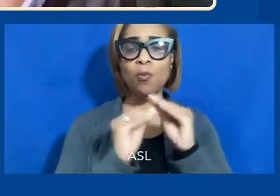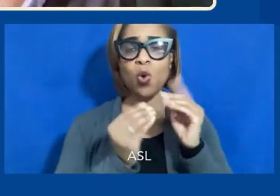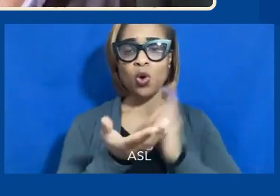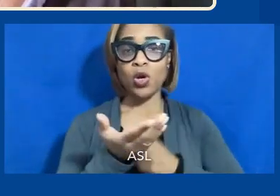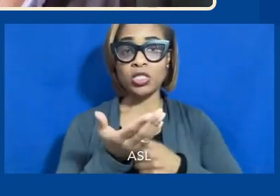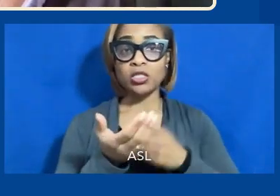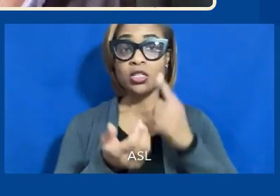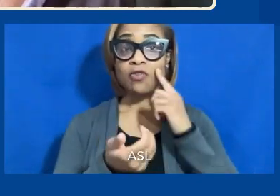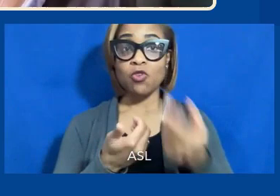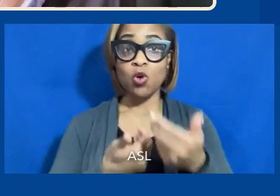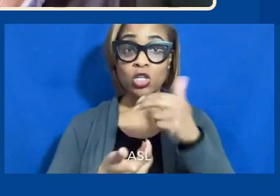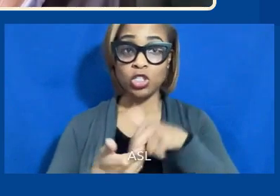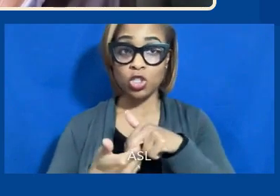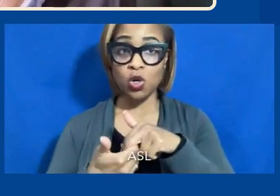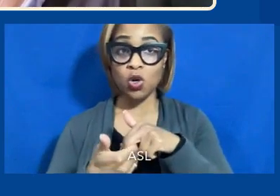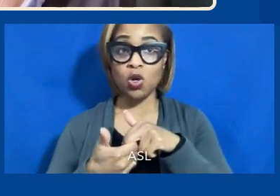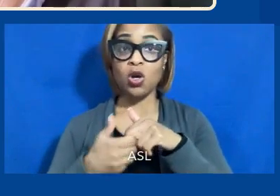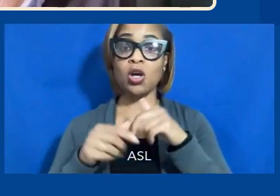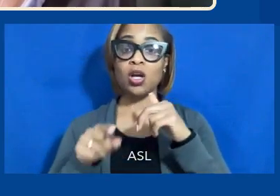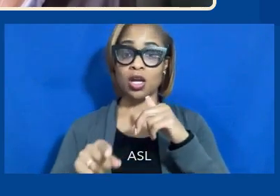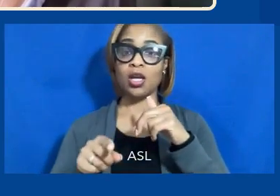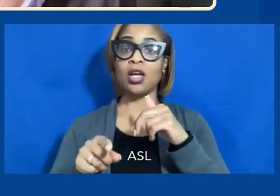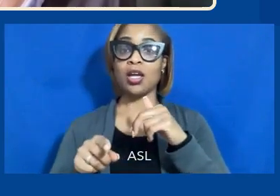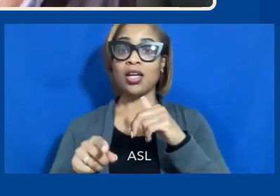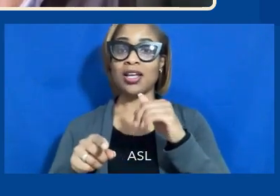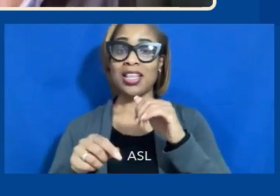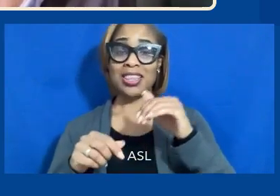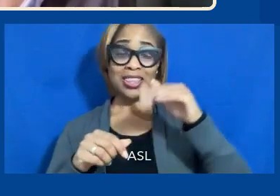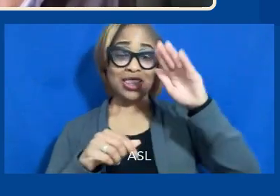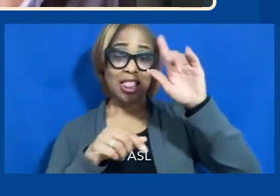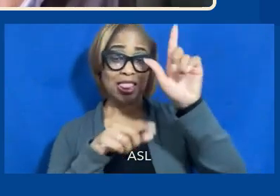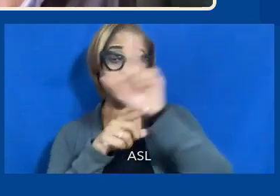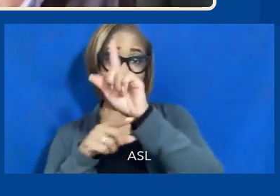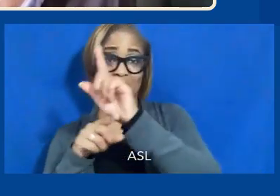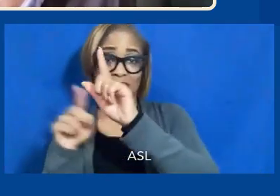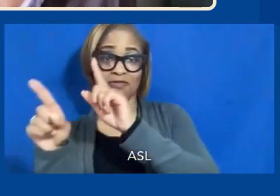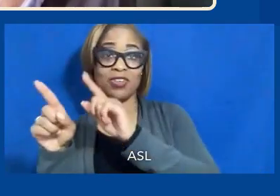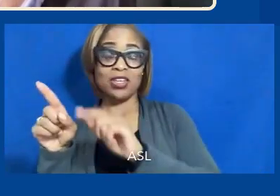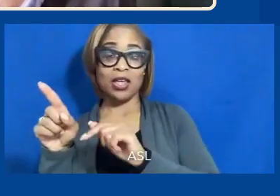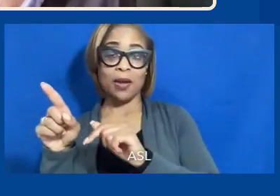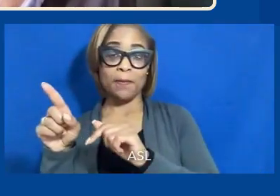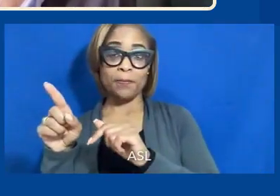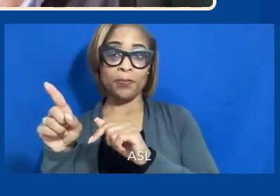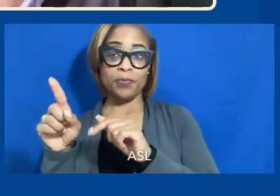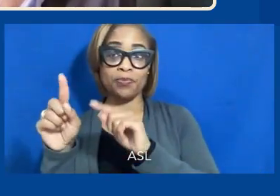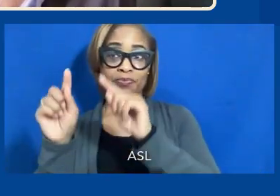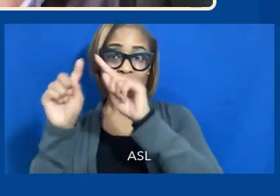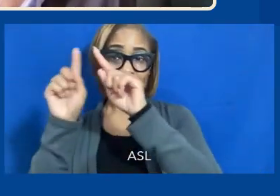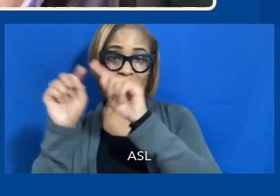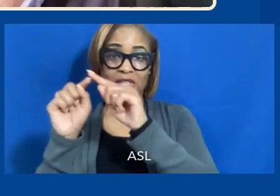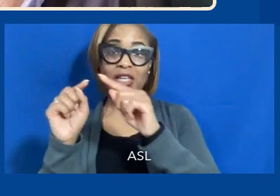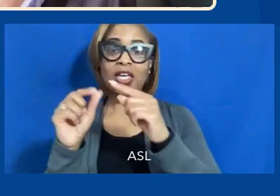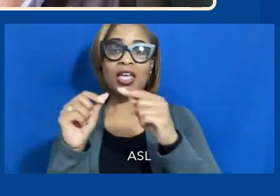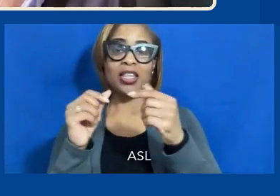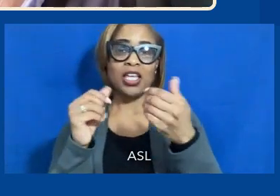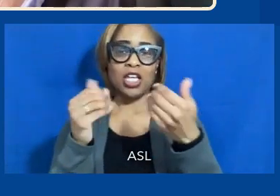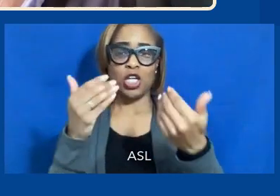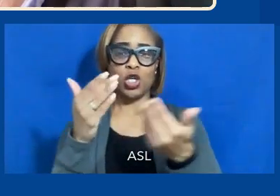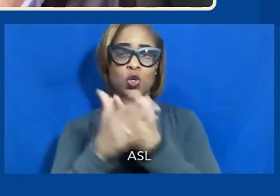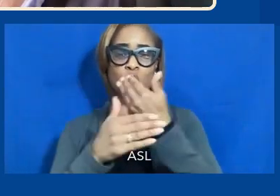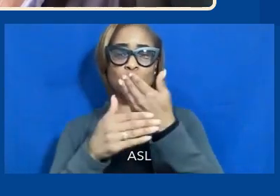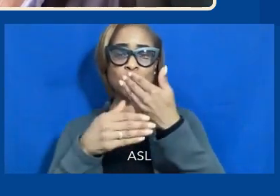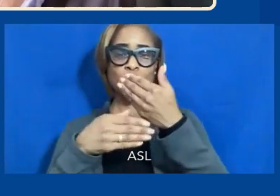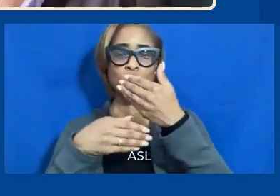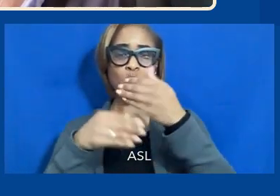Q&A, click on the back button in the top left of your screen, and then on the left side of the new window, you will see a